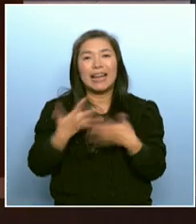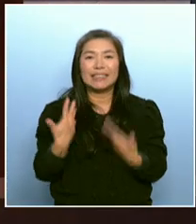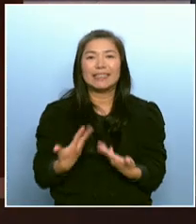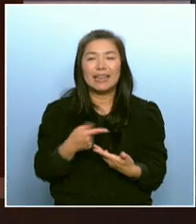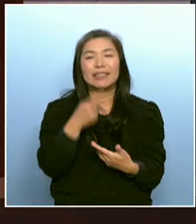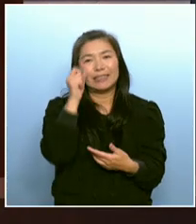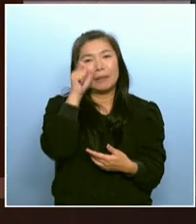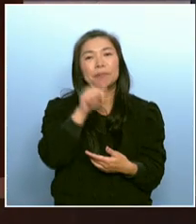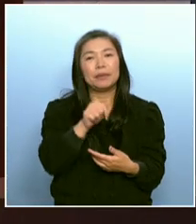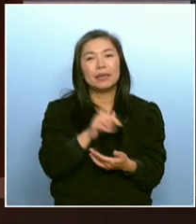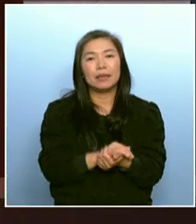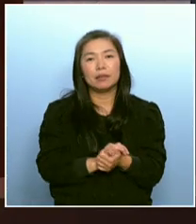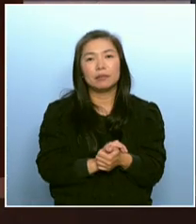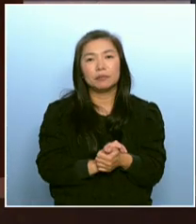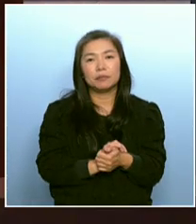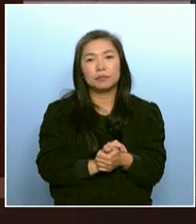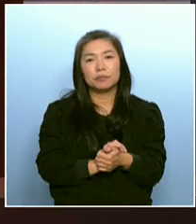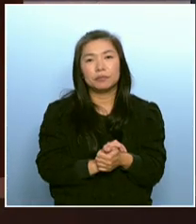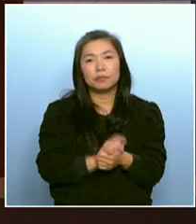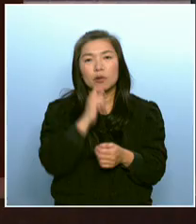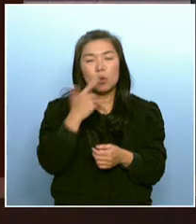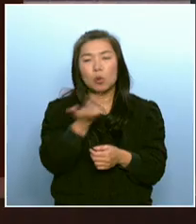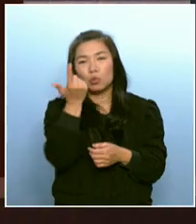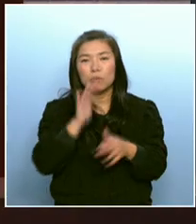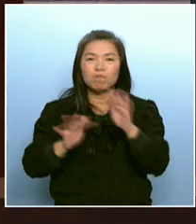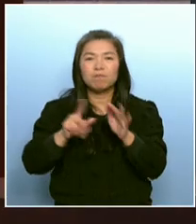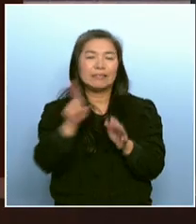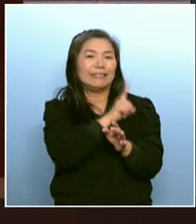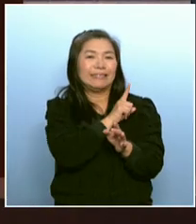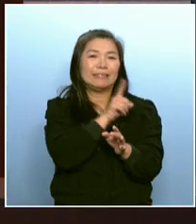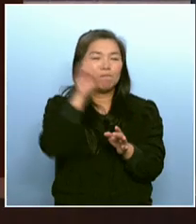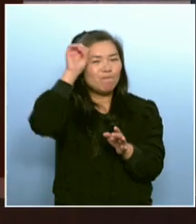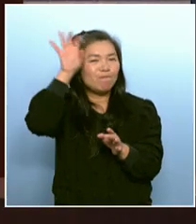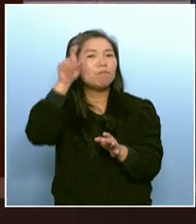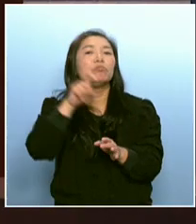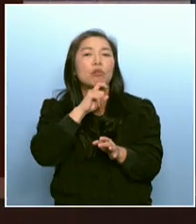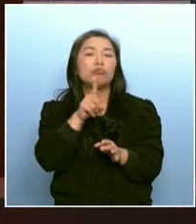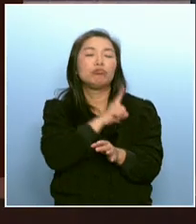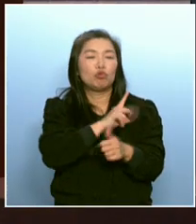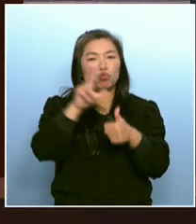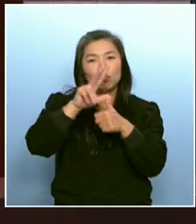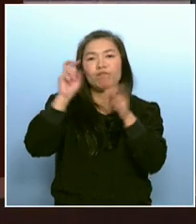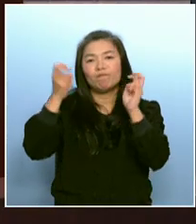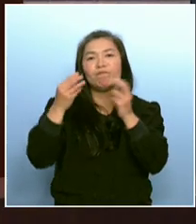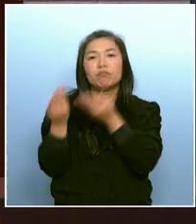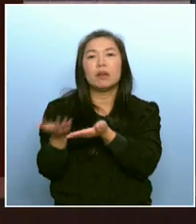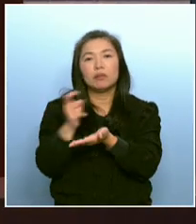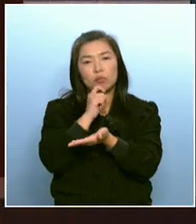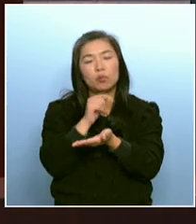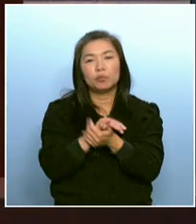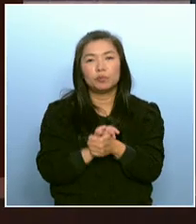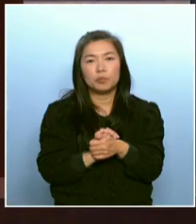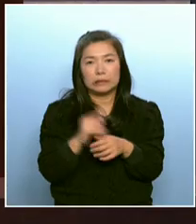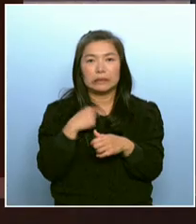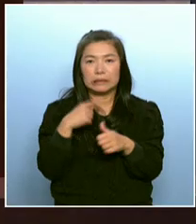Usually, service contractors have to take care of the fitting out works too, but this project is rather special. This is because the SWD have